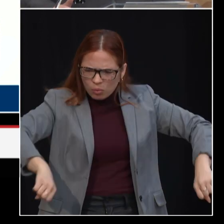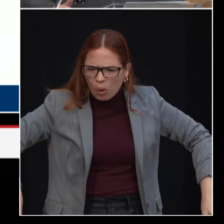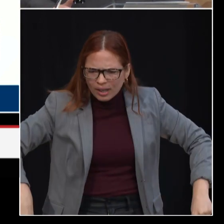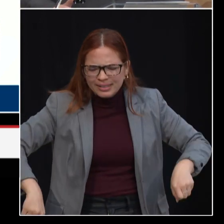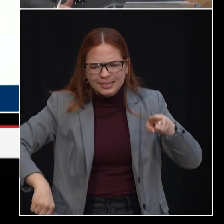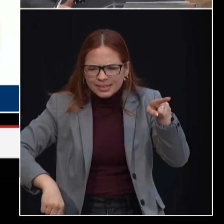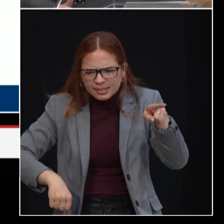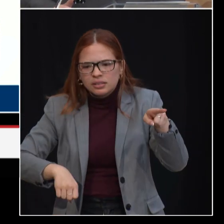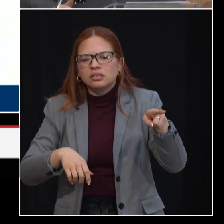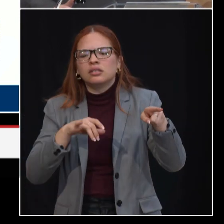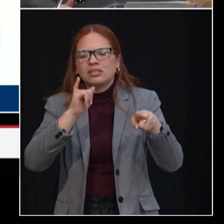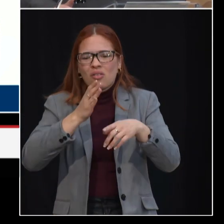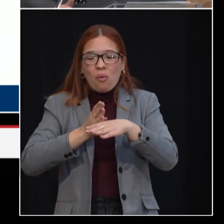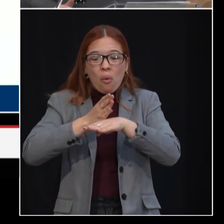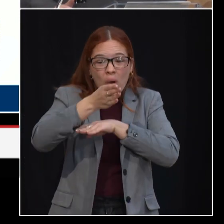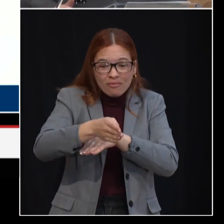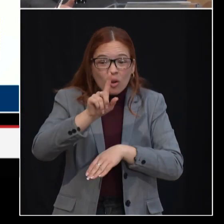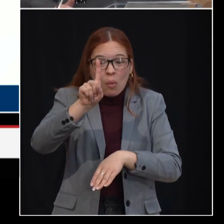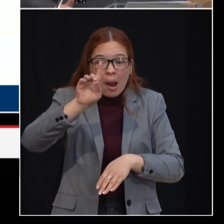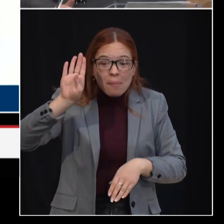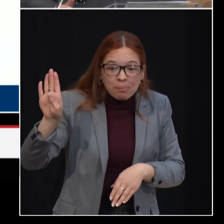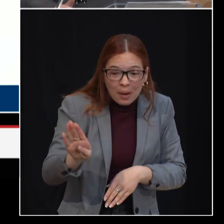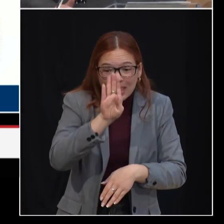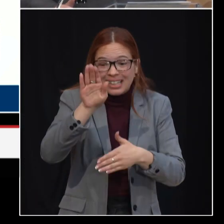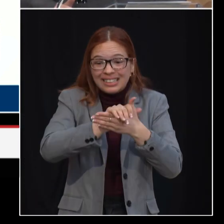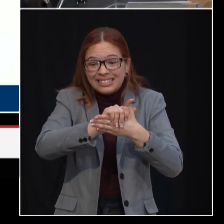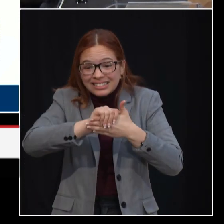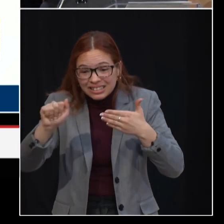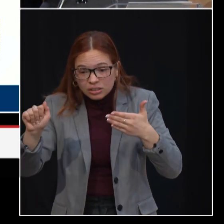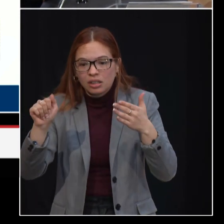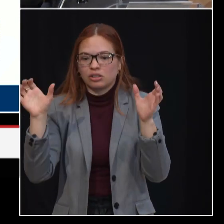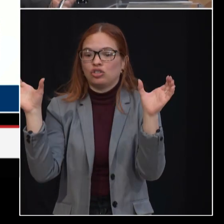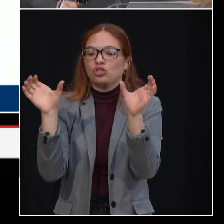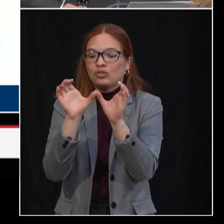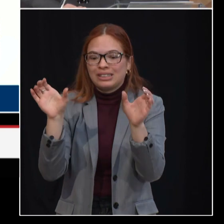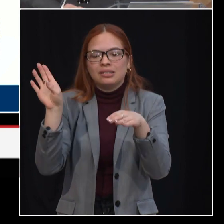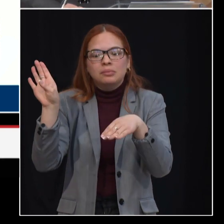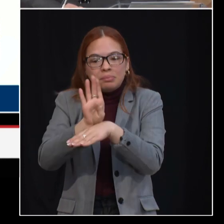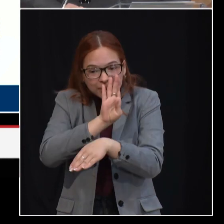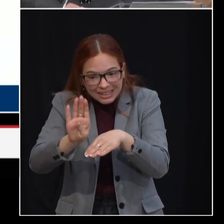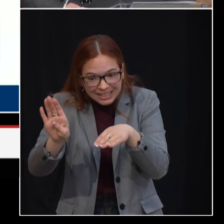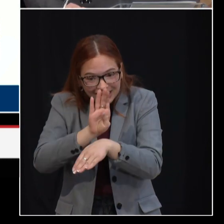billion with certified business enterprises. Clap for that, Mayor.